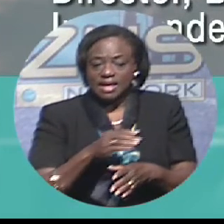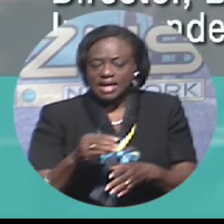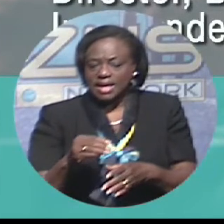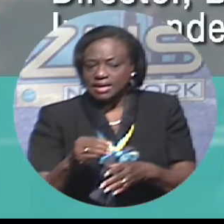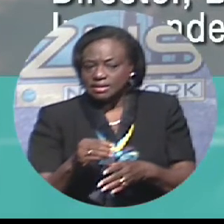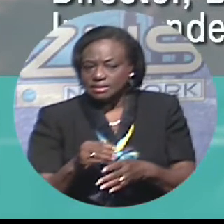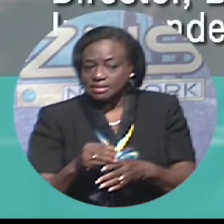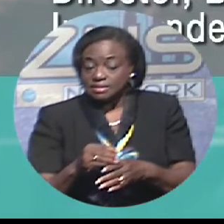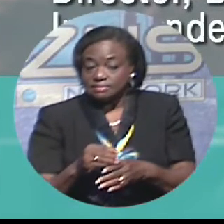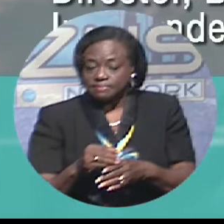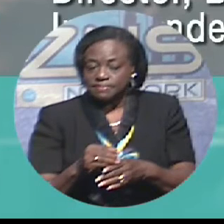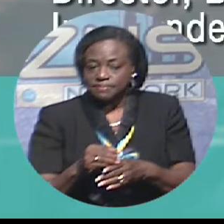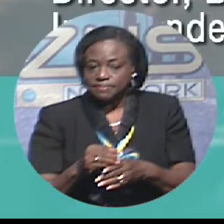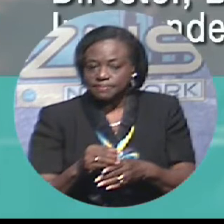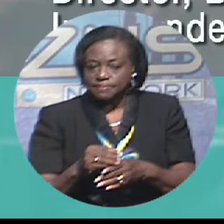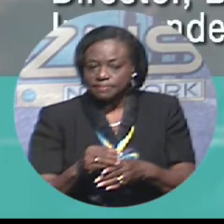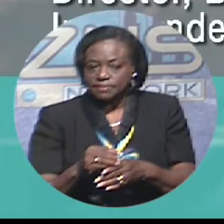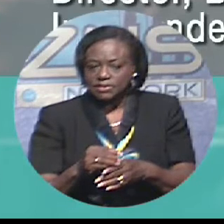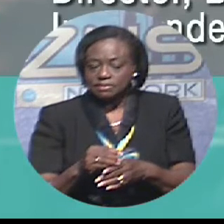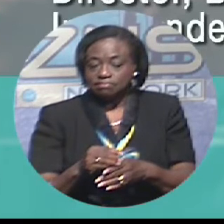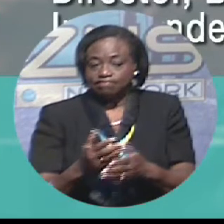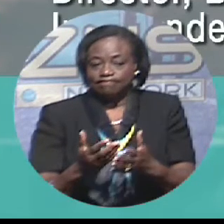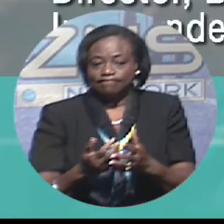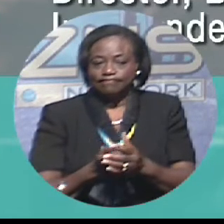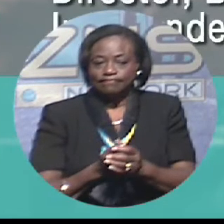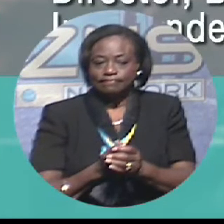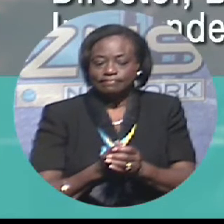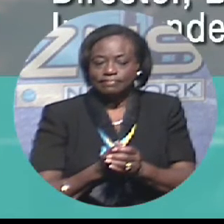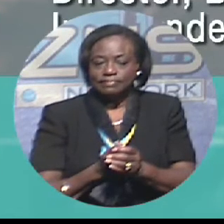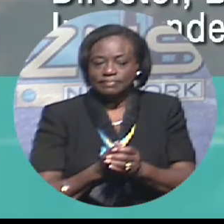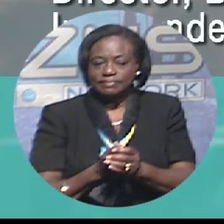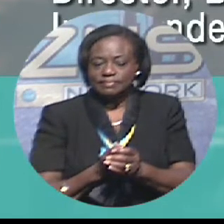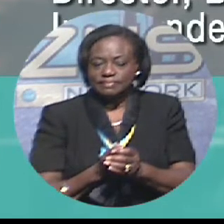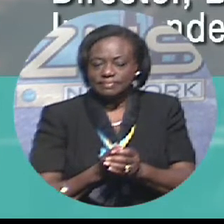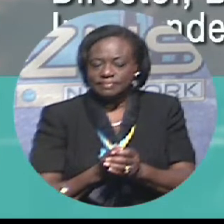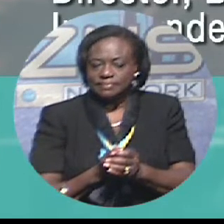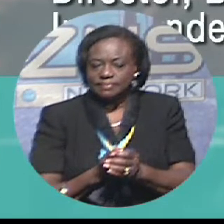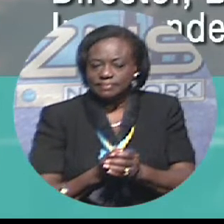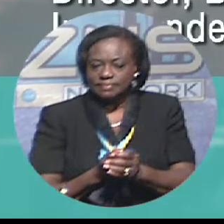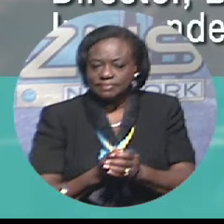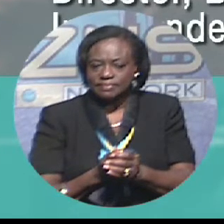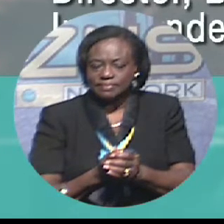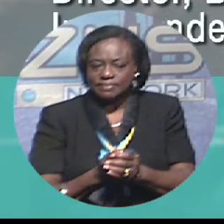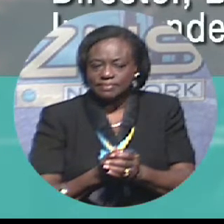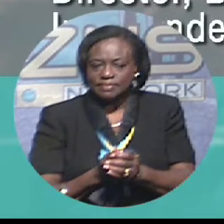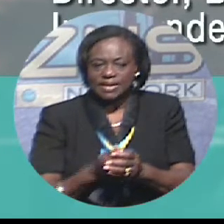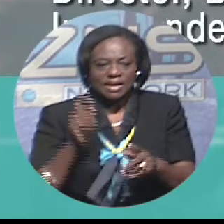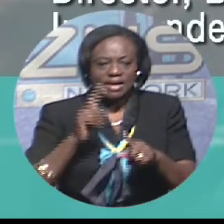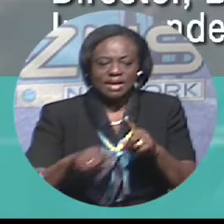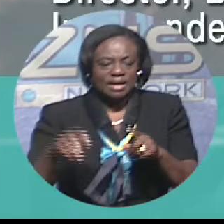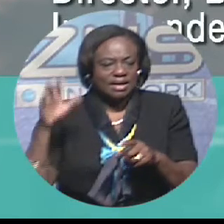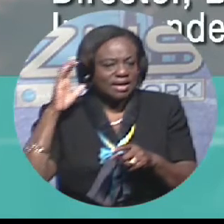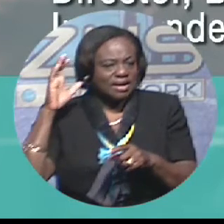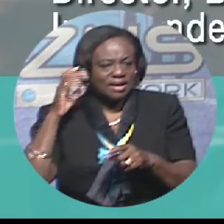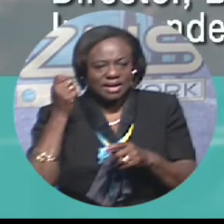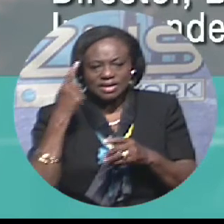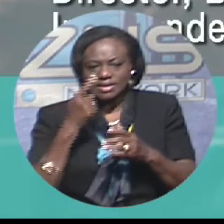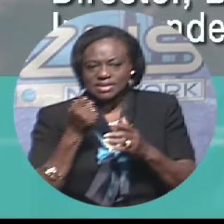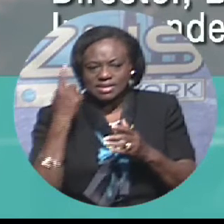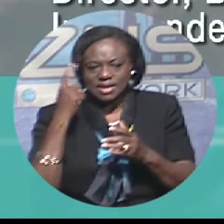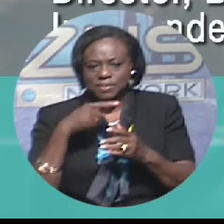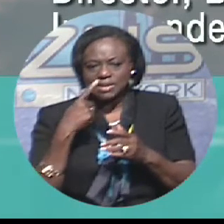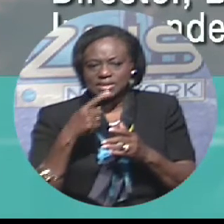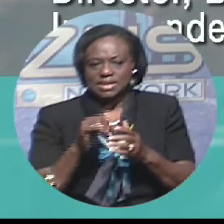and celebrating some of our sporting heroes and also some of our community heroes. Something that I hope people will